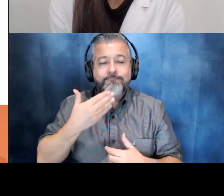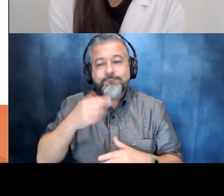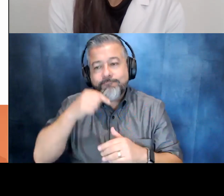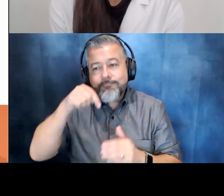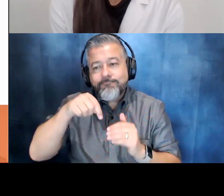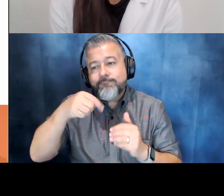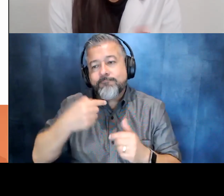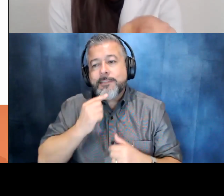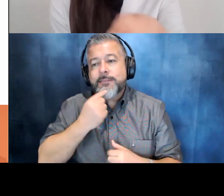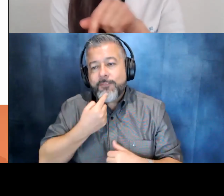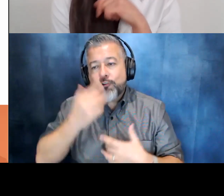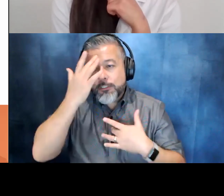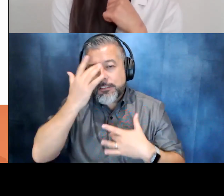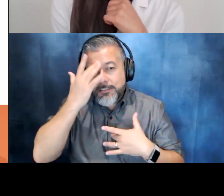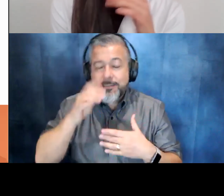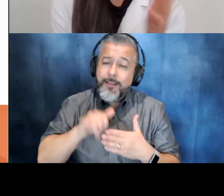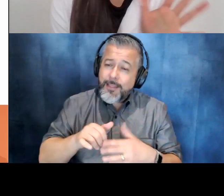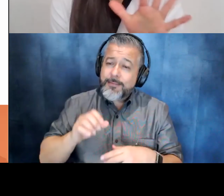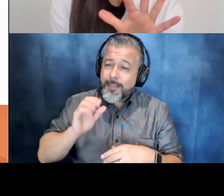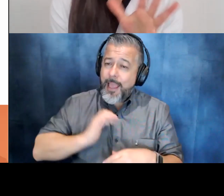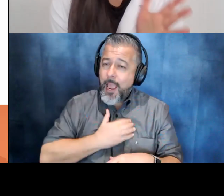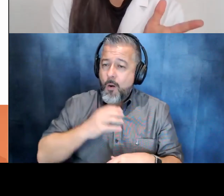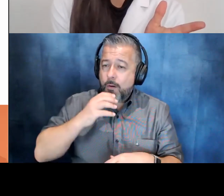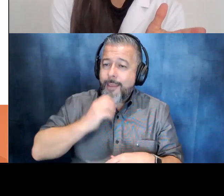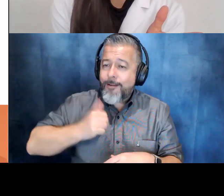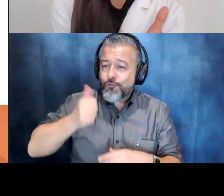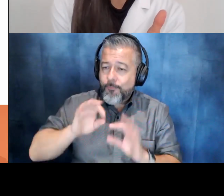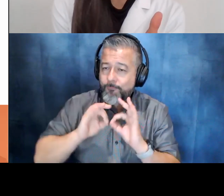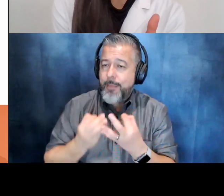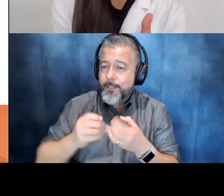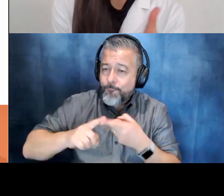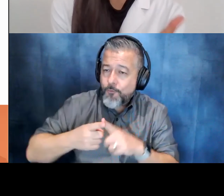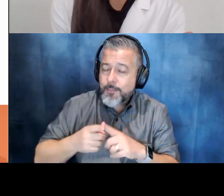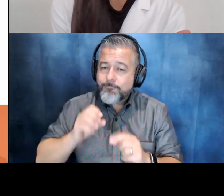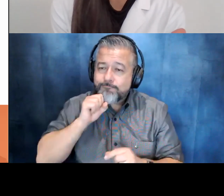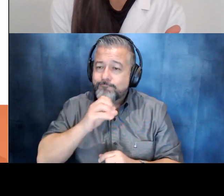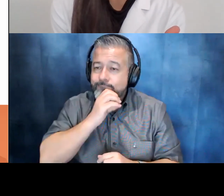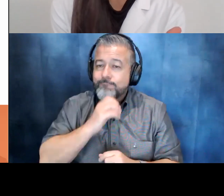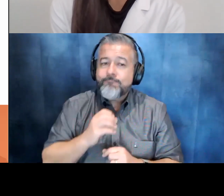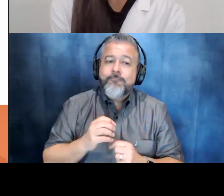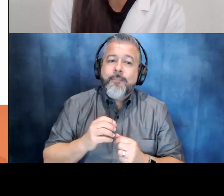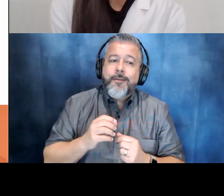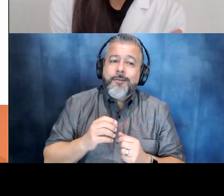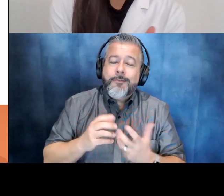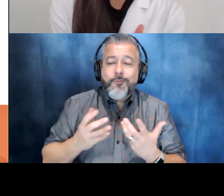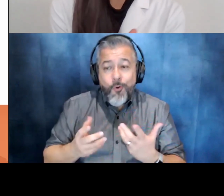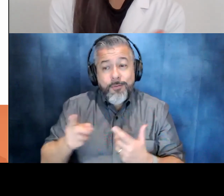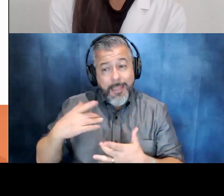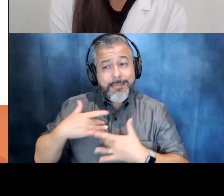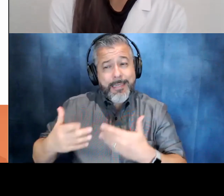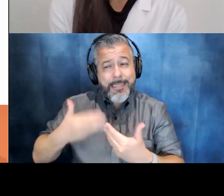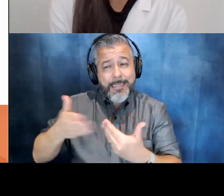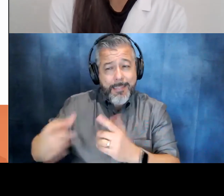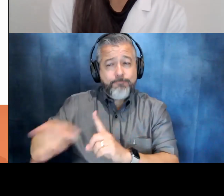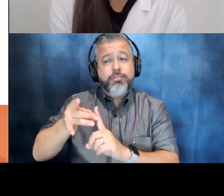isolation. So this is our chance to strike a balance. So a holiday event that follows